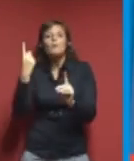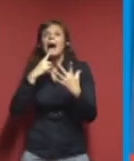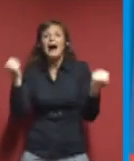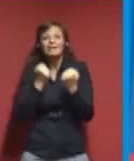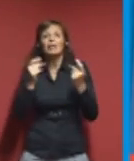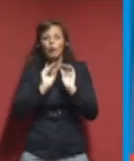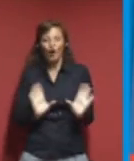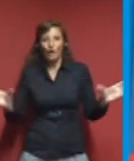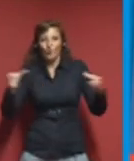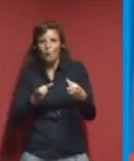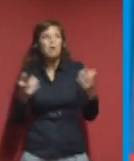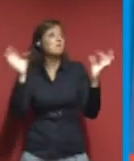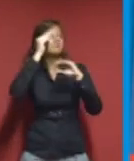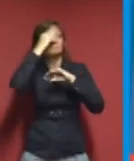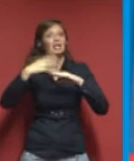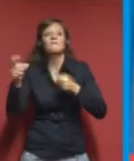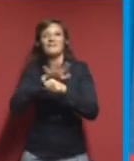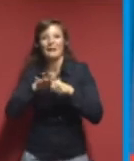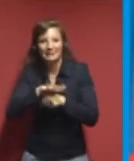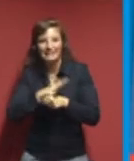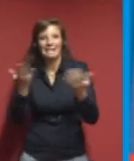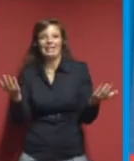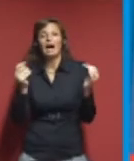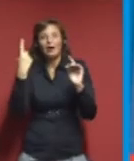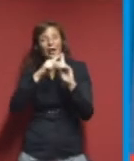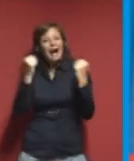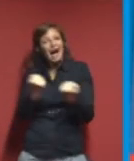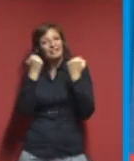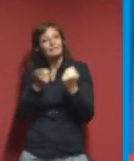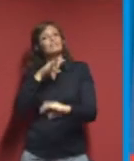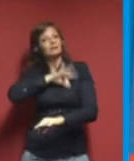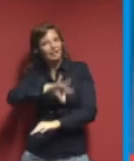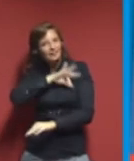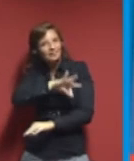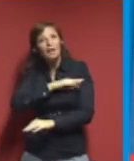a really fun group activity and a way for people to get together.